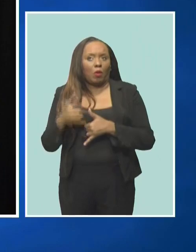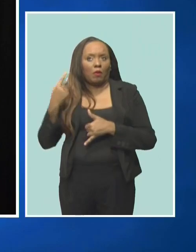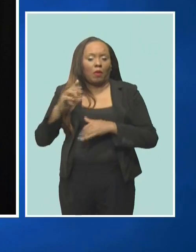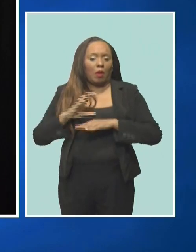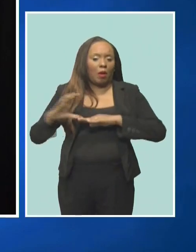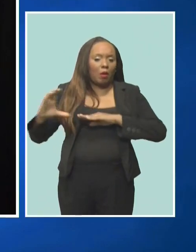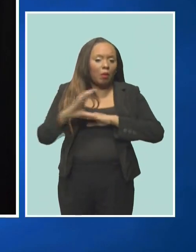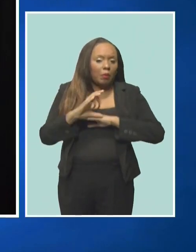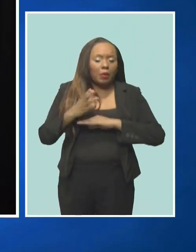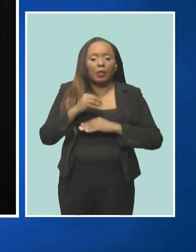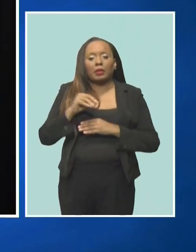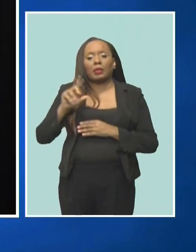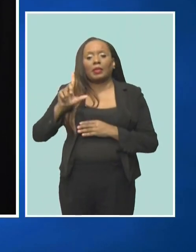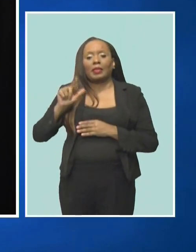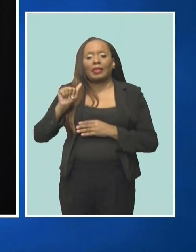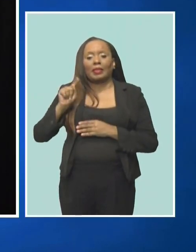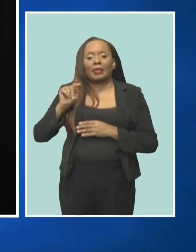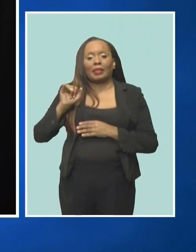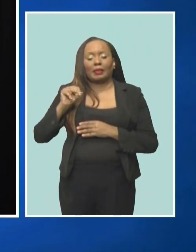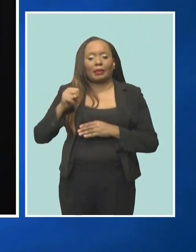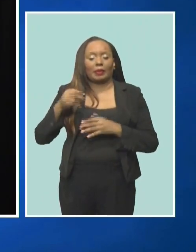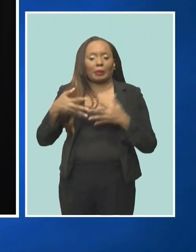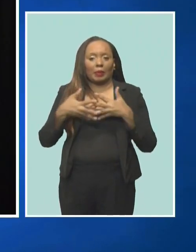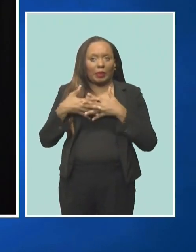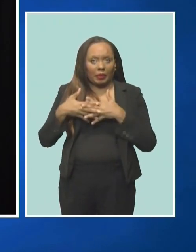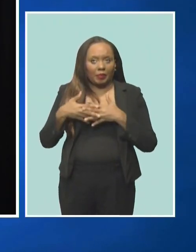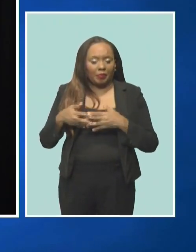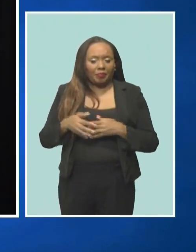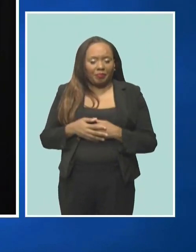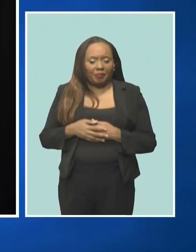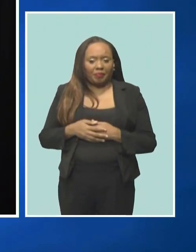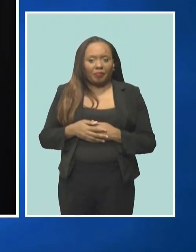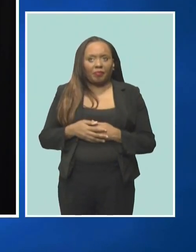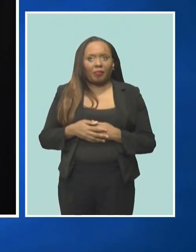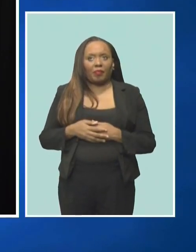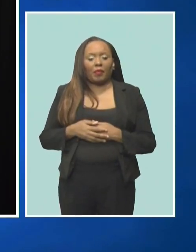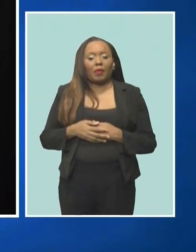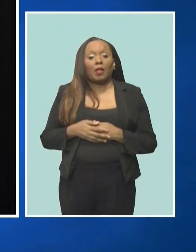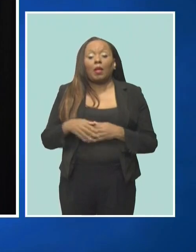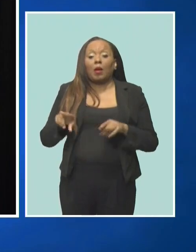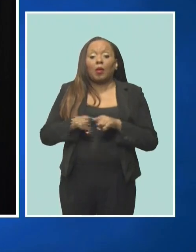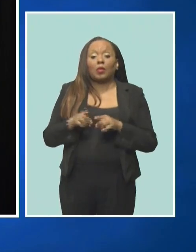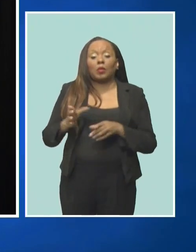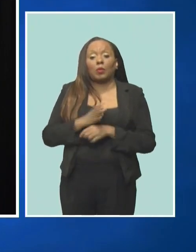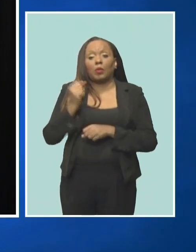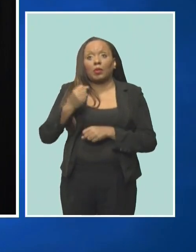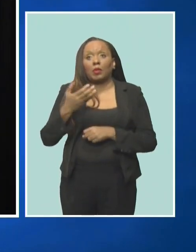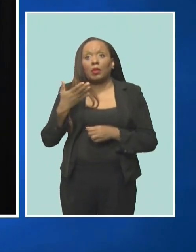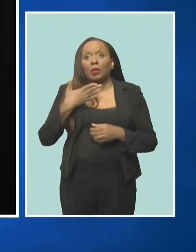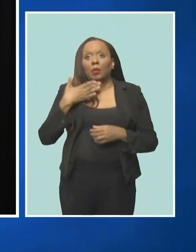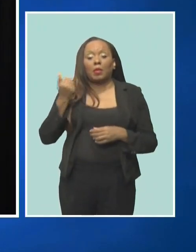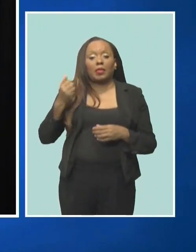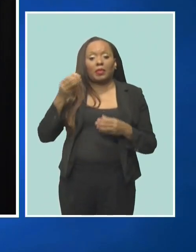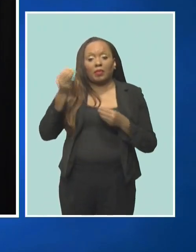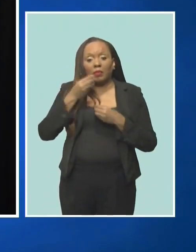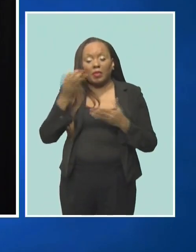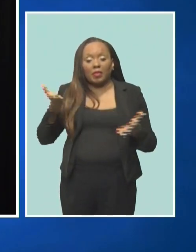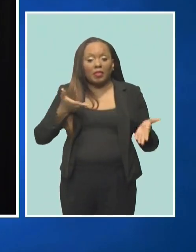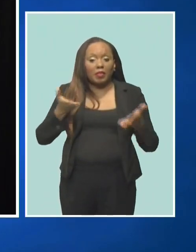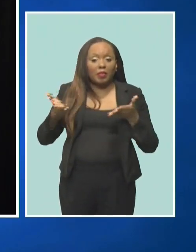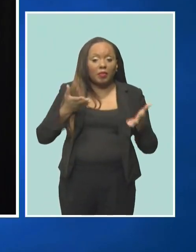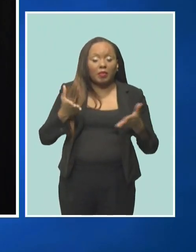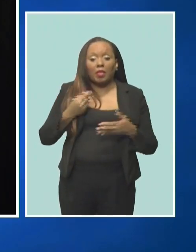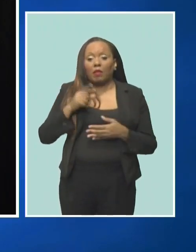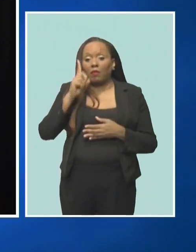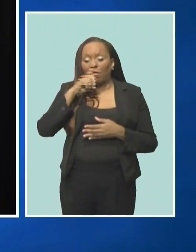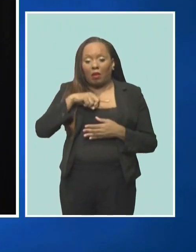and Latin America. So we actually won in Barbados Best Information Services and Fraud Management, best in that. So I know